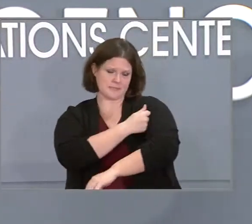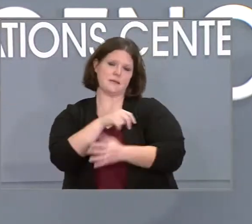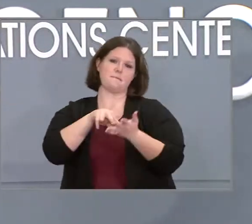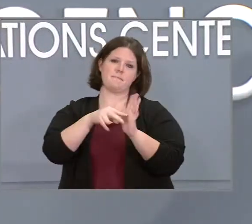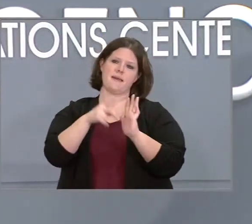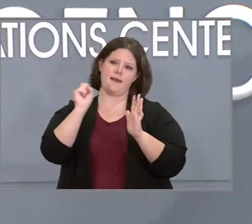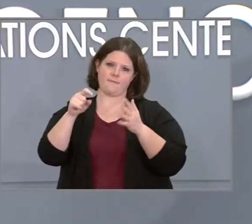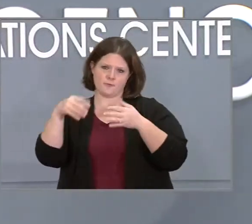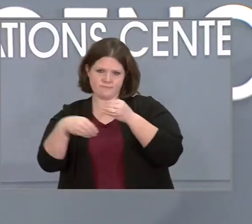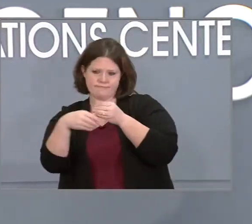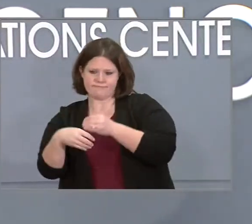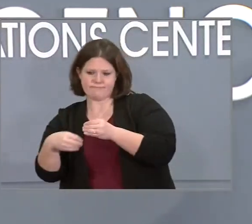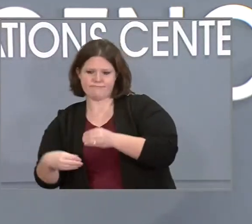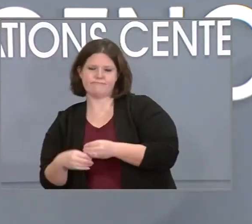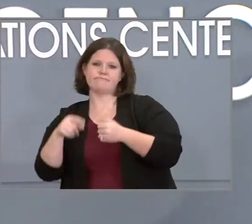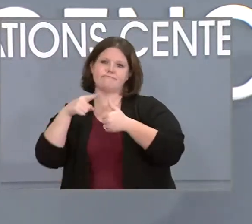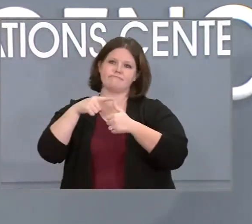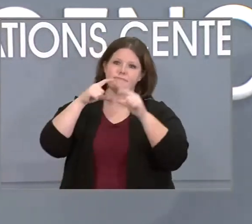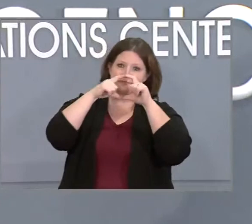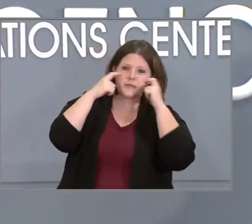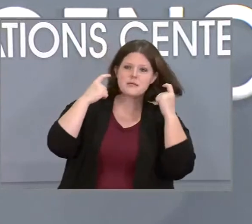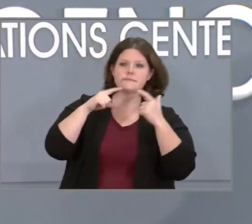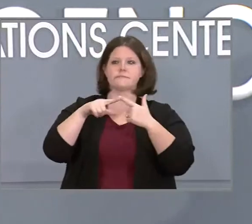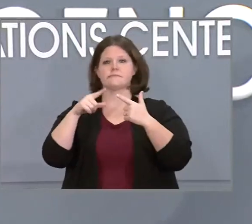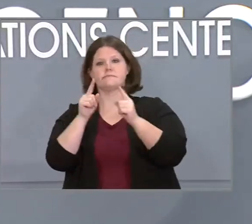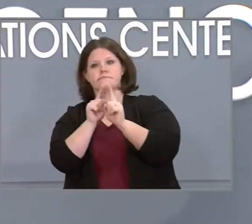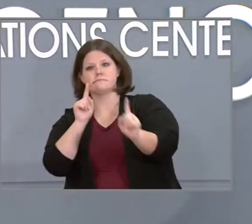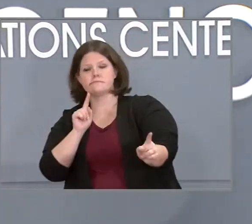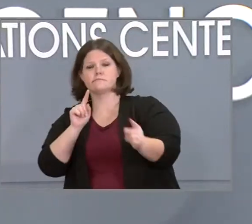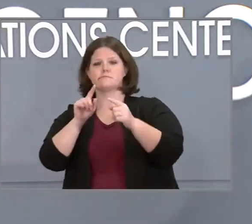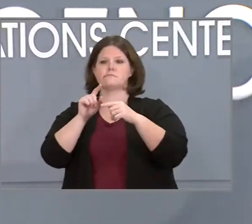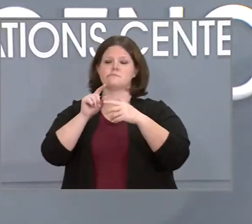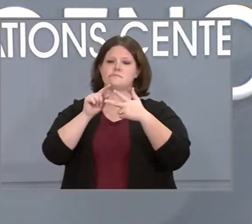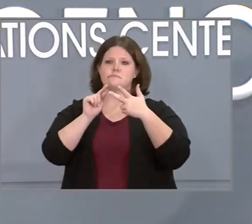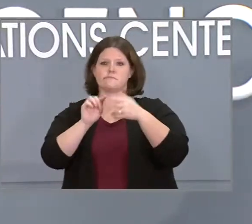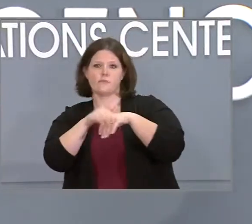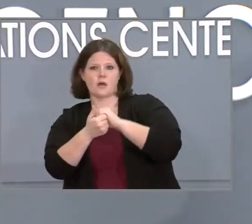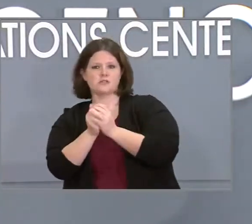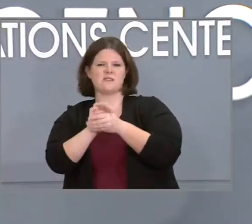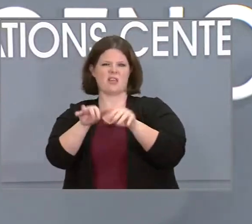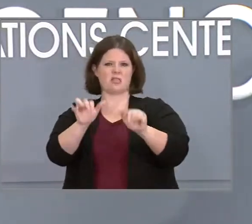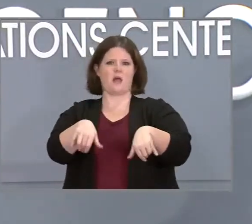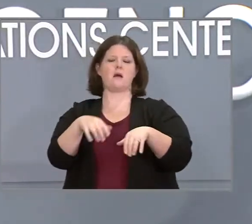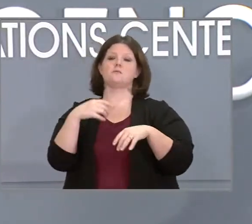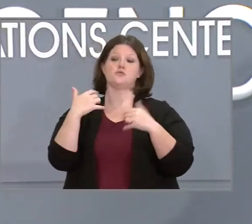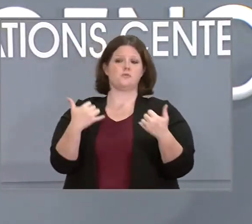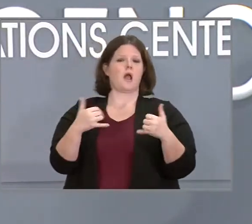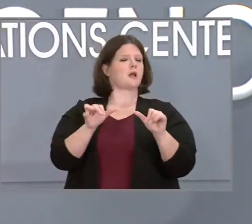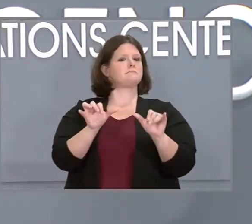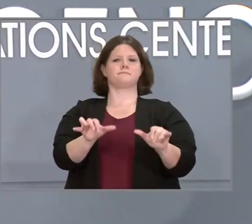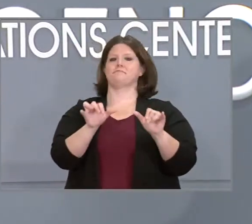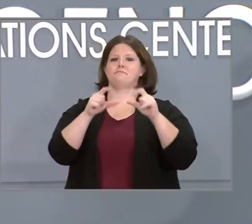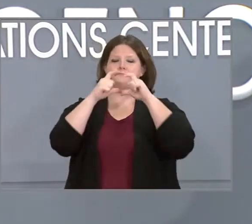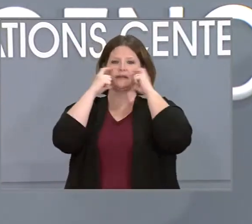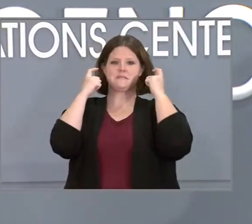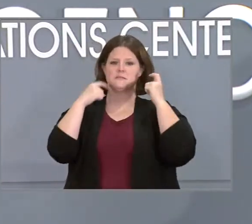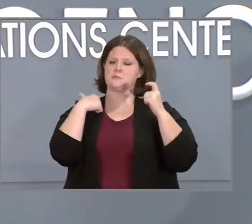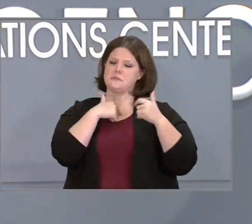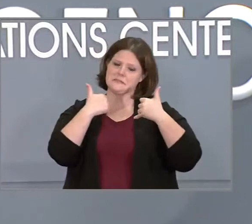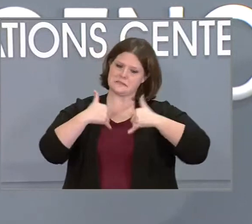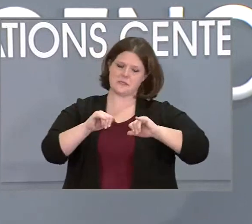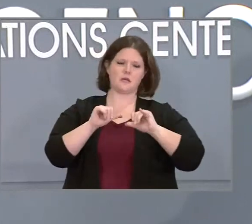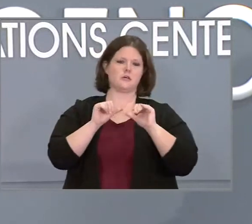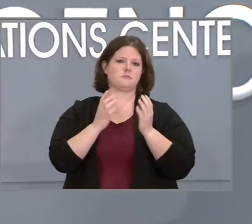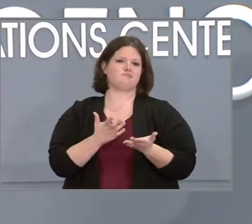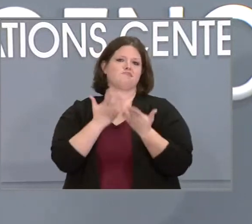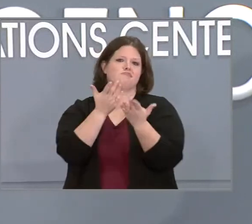do other things to protect each other. And top of the list there is wearing masks. So right now there is no change to our recommendation